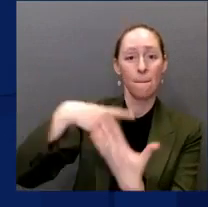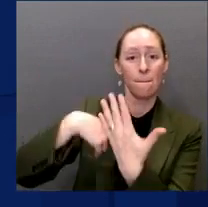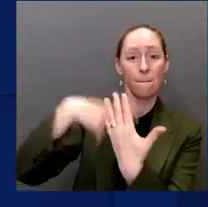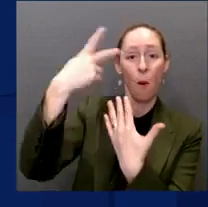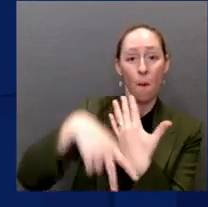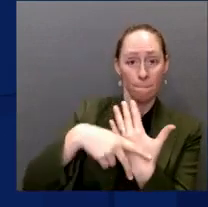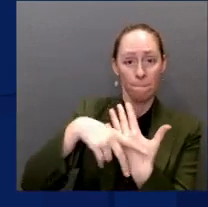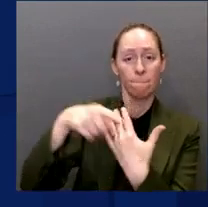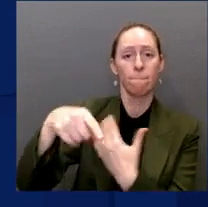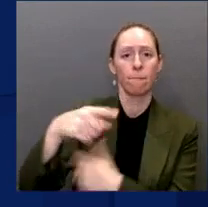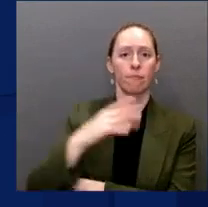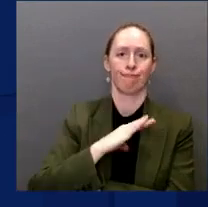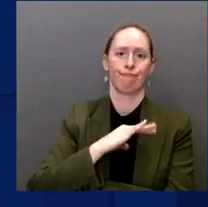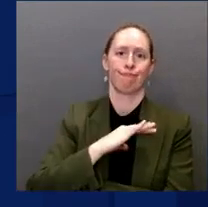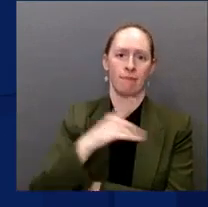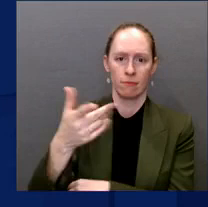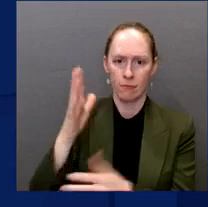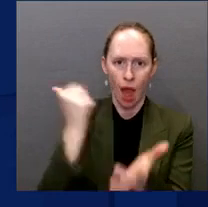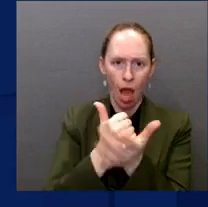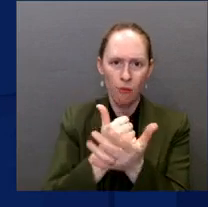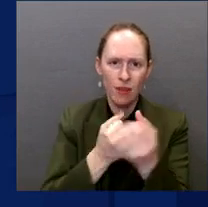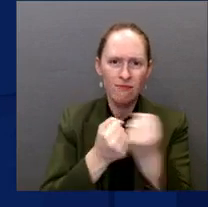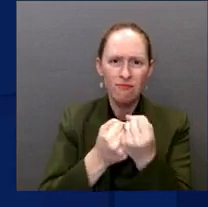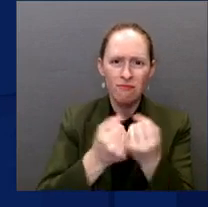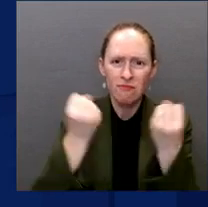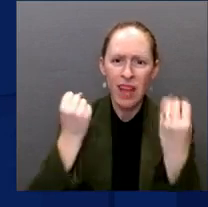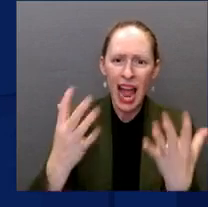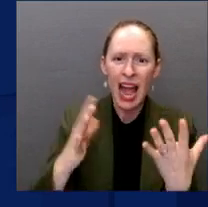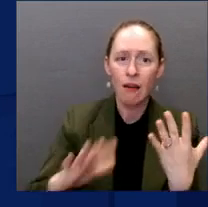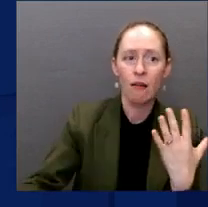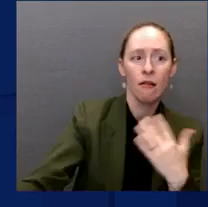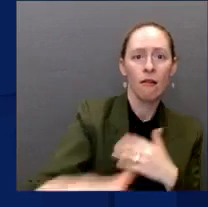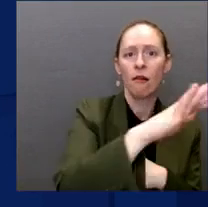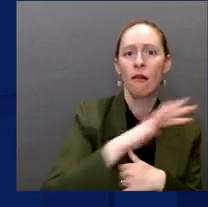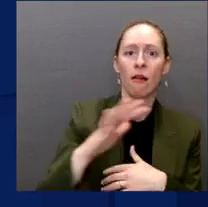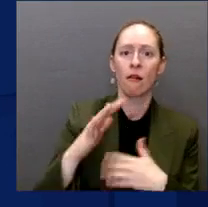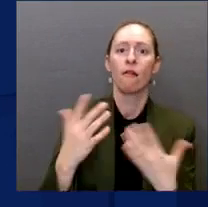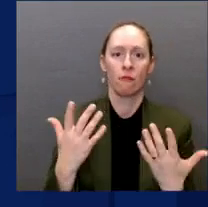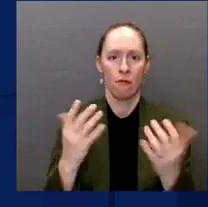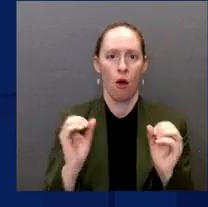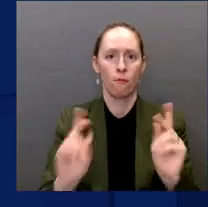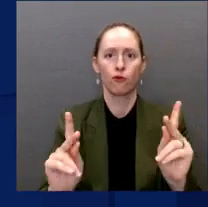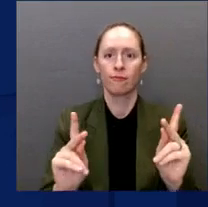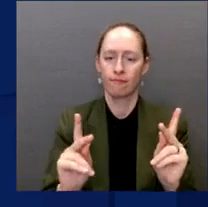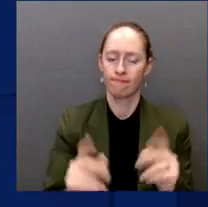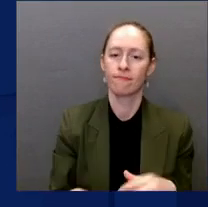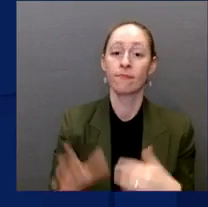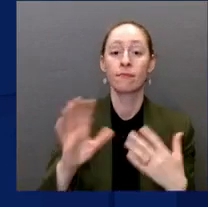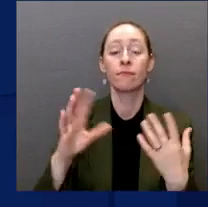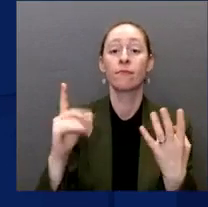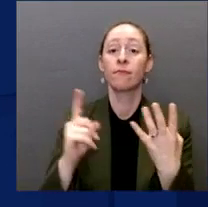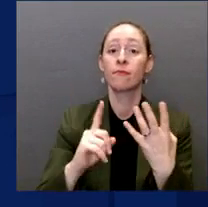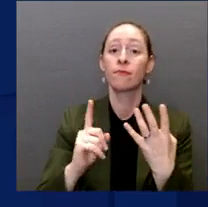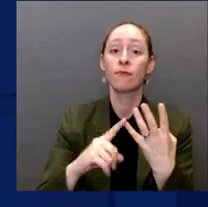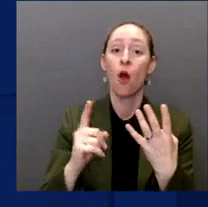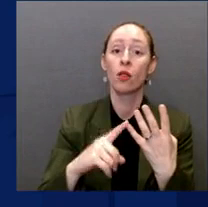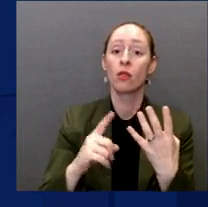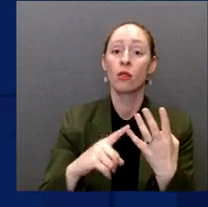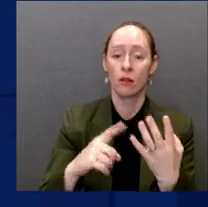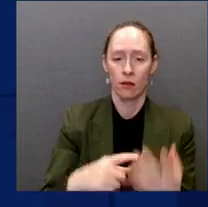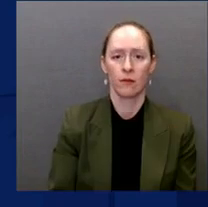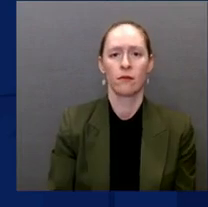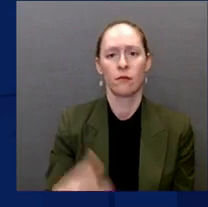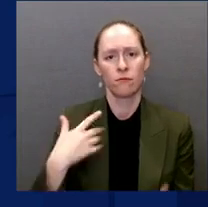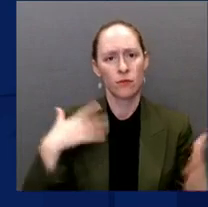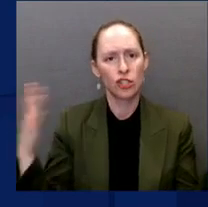rural America. Pillar 4 reminds us of the important role that physical activity plays in concert with the food and nutrition security to lead to